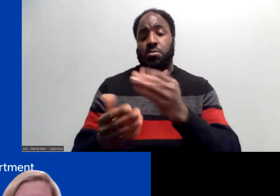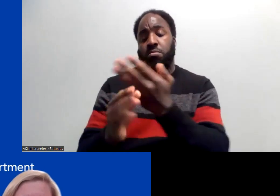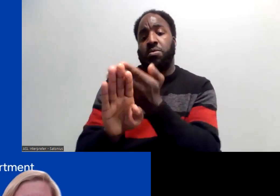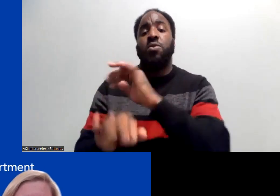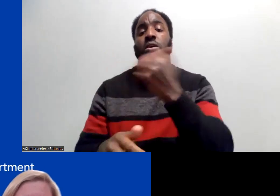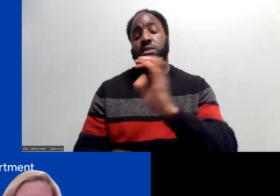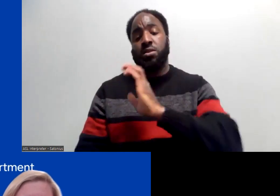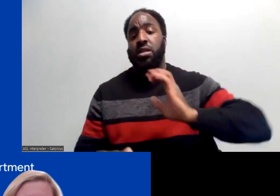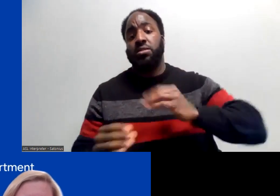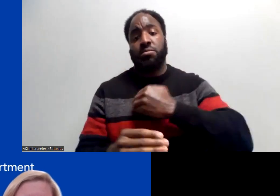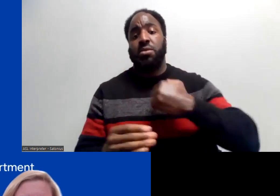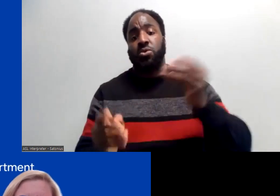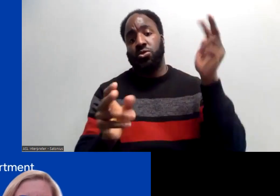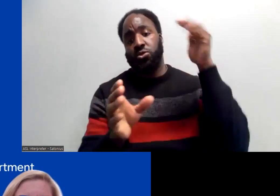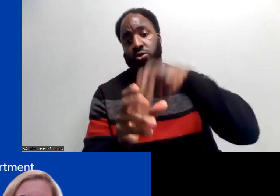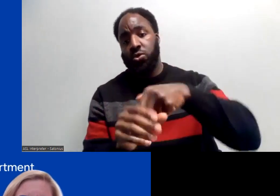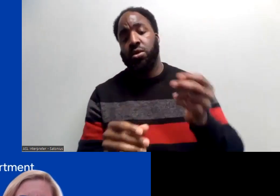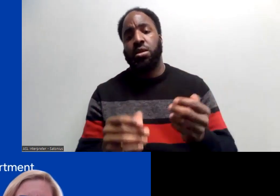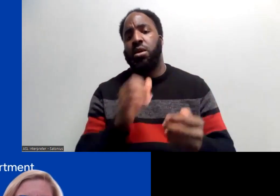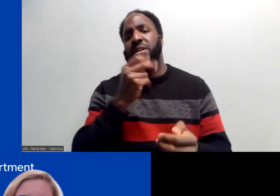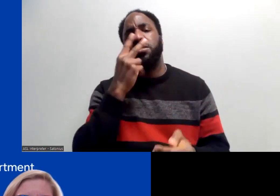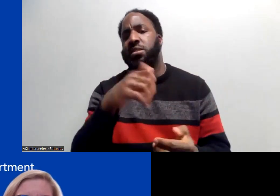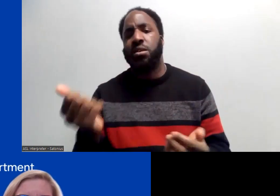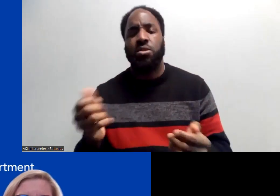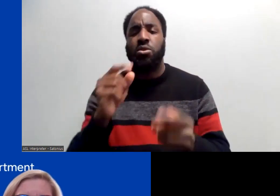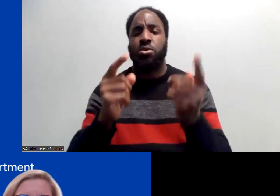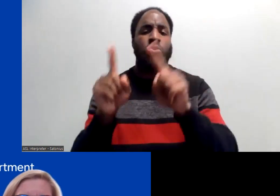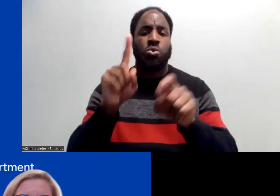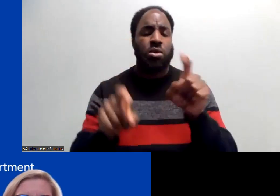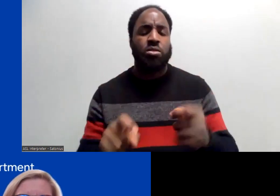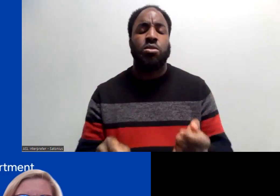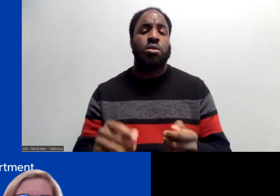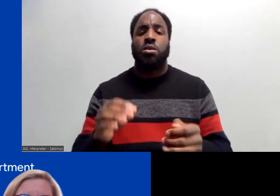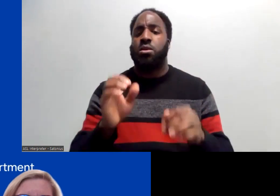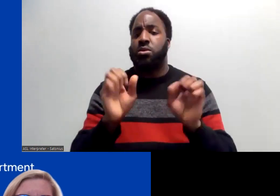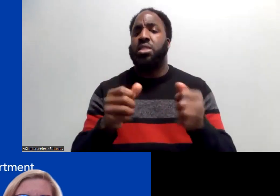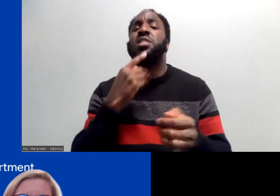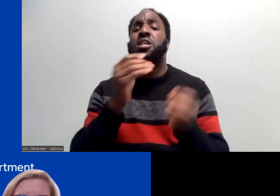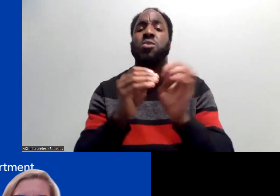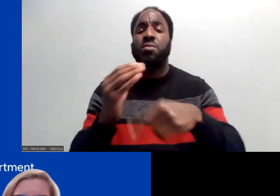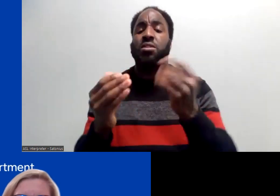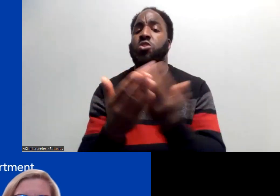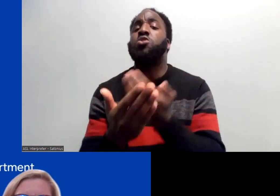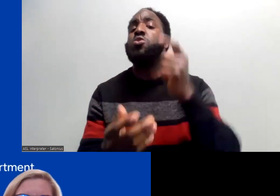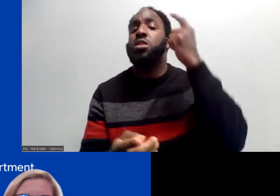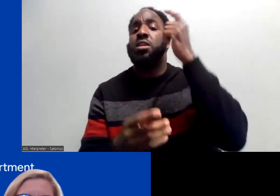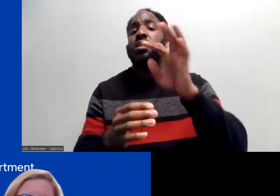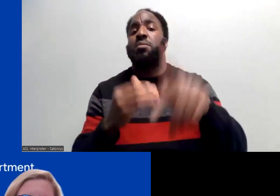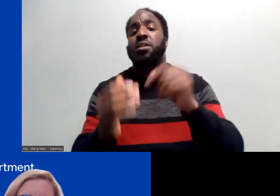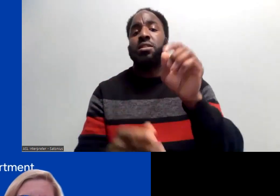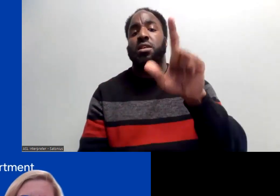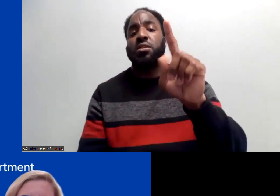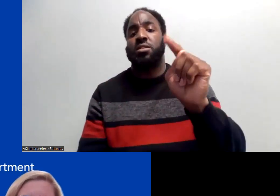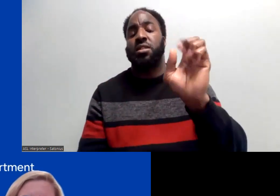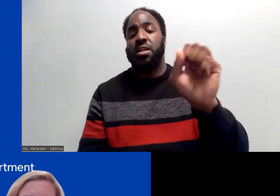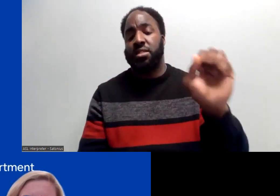So there was one question, if time, could you say more about the current new thinking about an LTSS